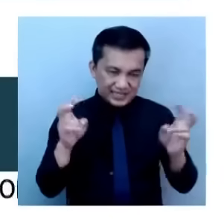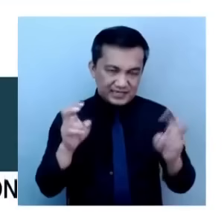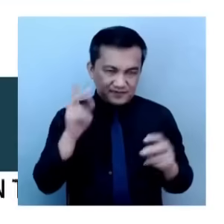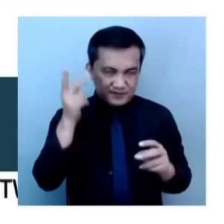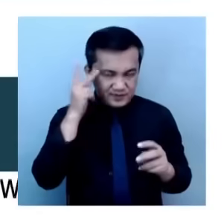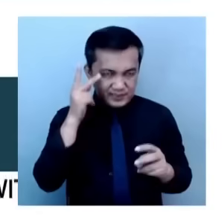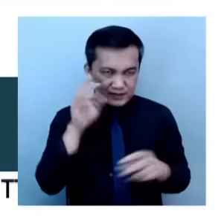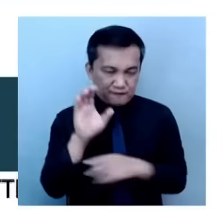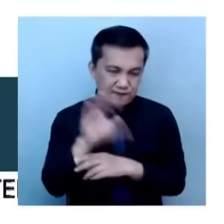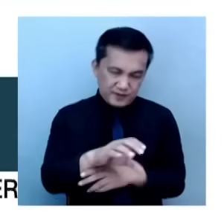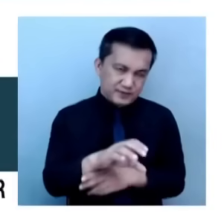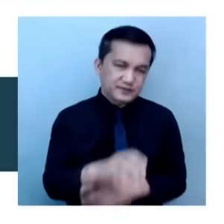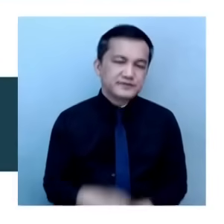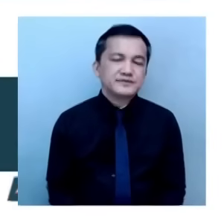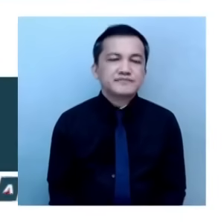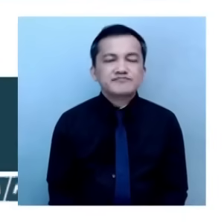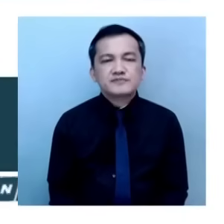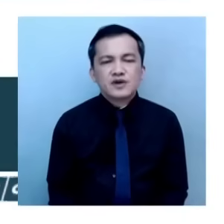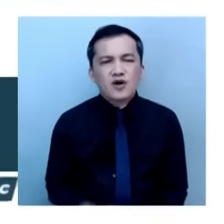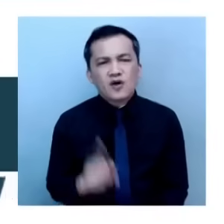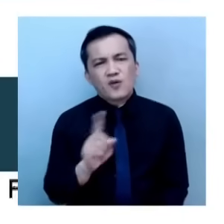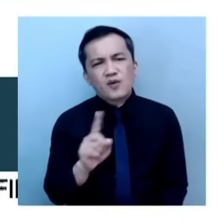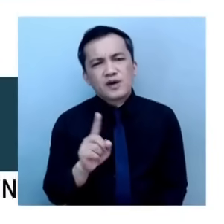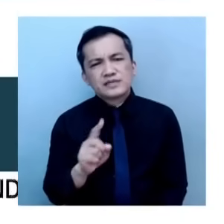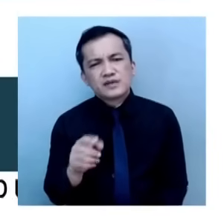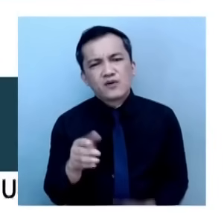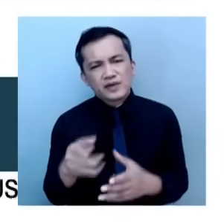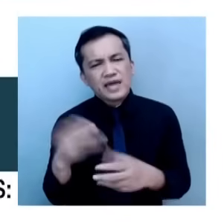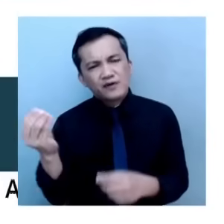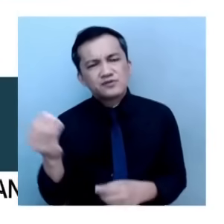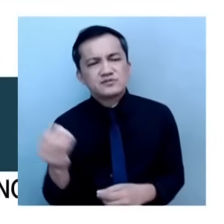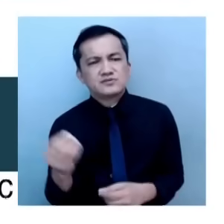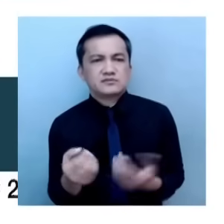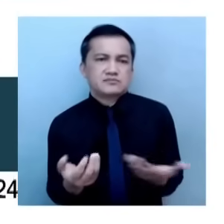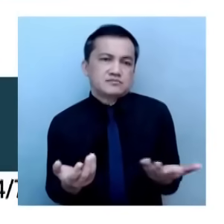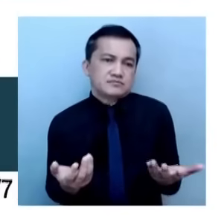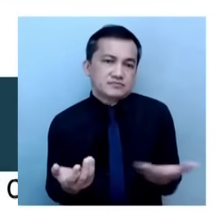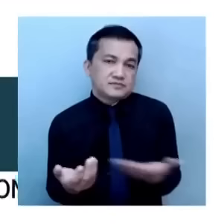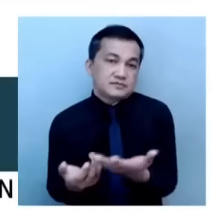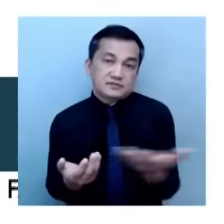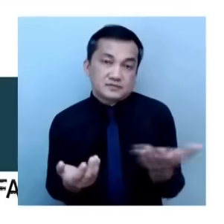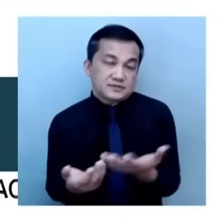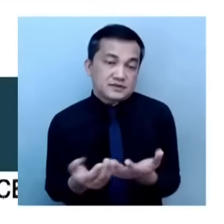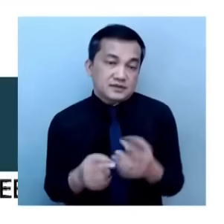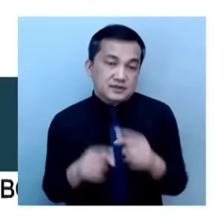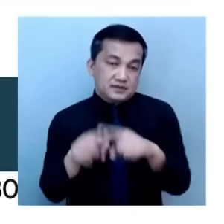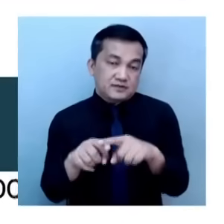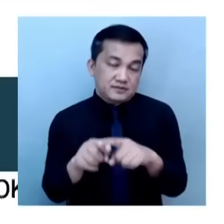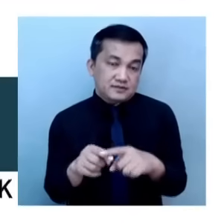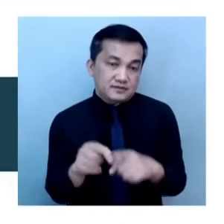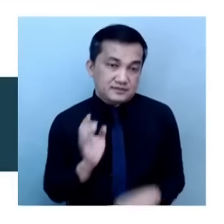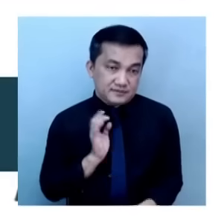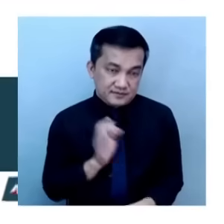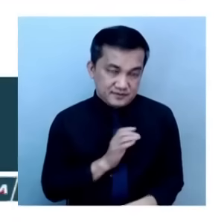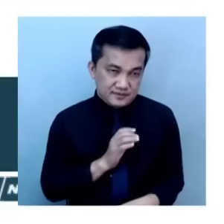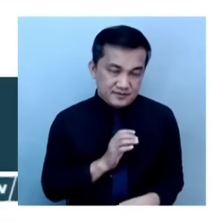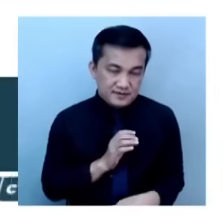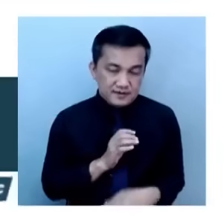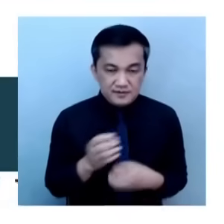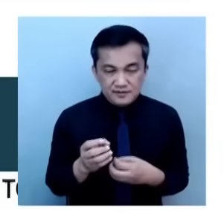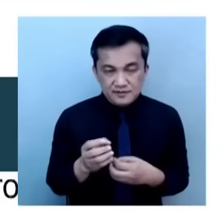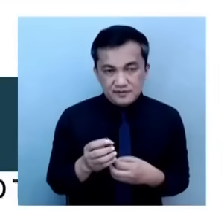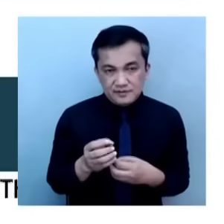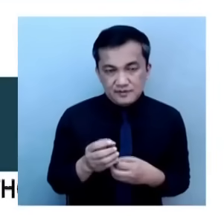So what's the way out here? And can you actually rely on Congress to help solve this